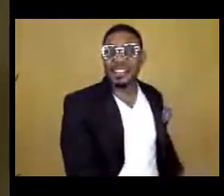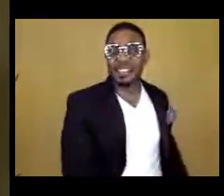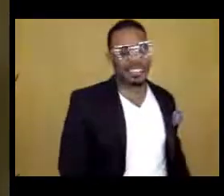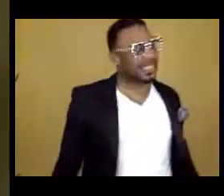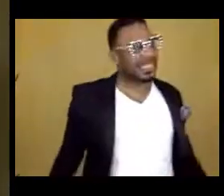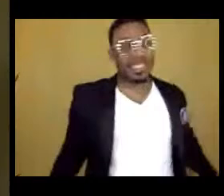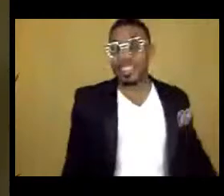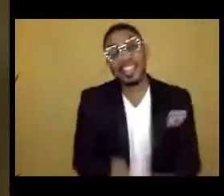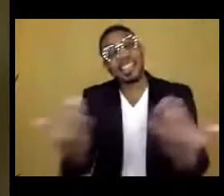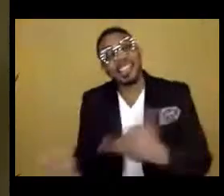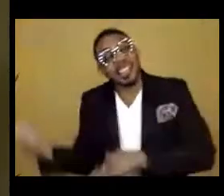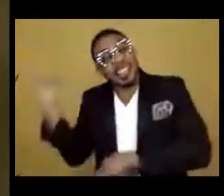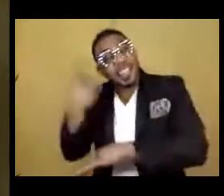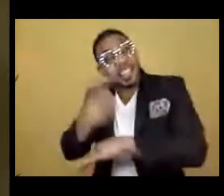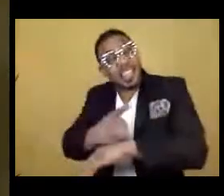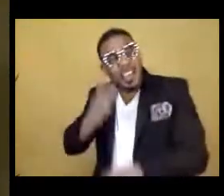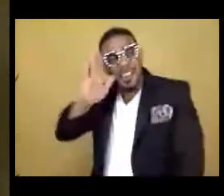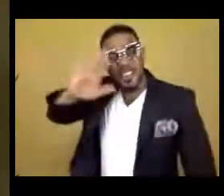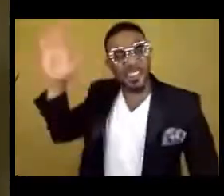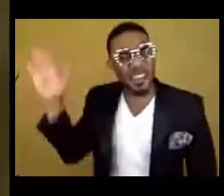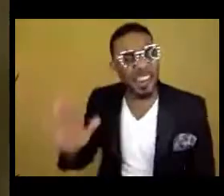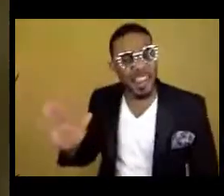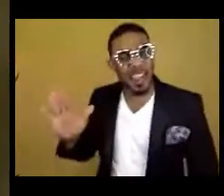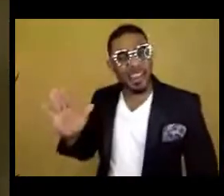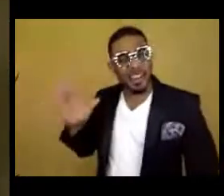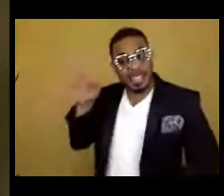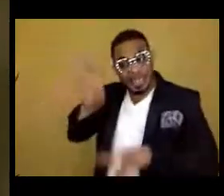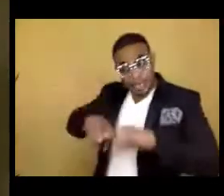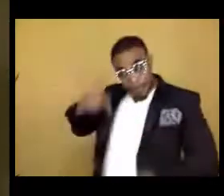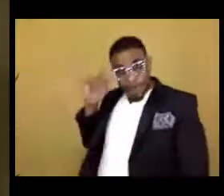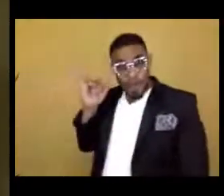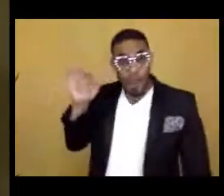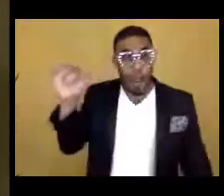odds. This day or never, I'll sit forever with the